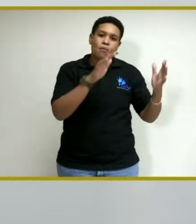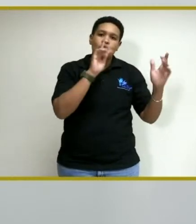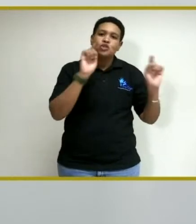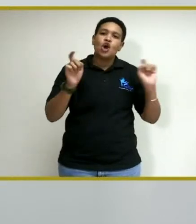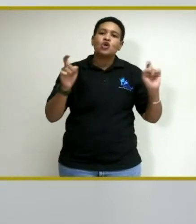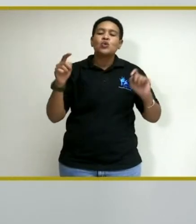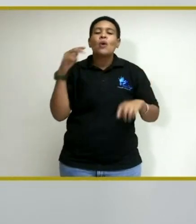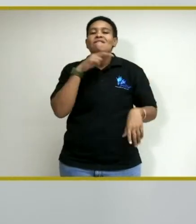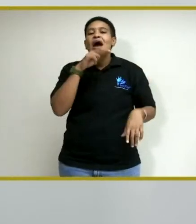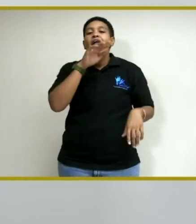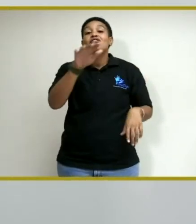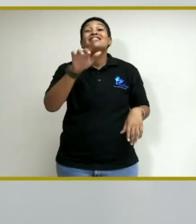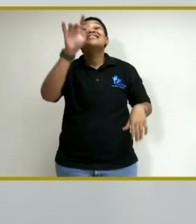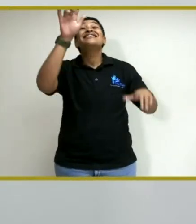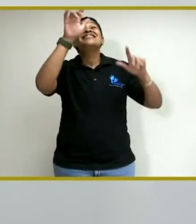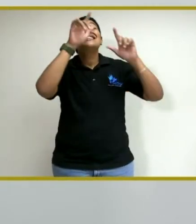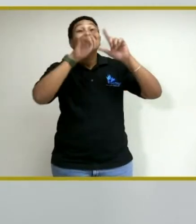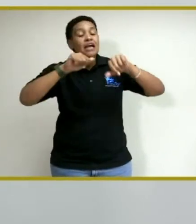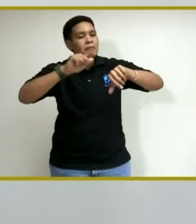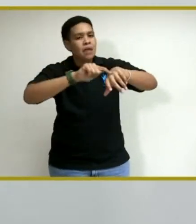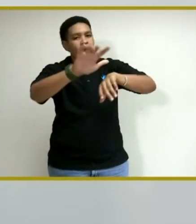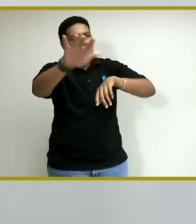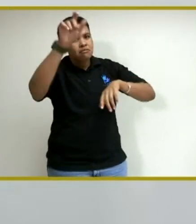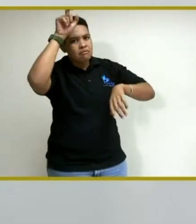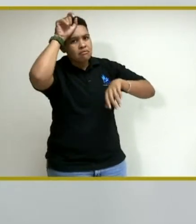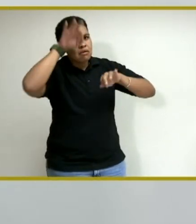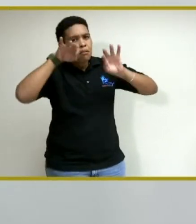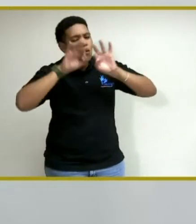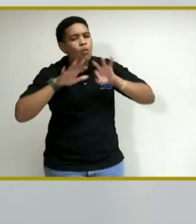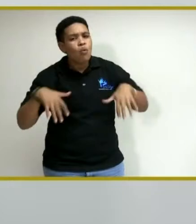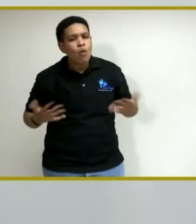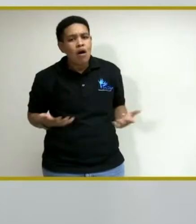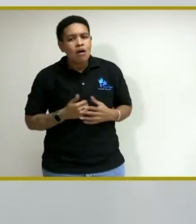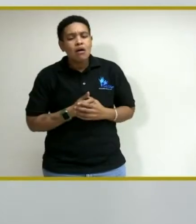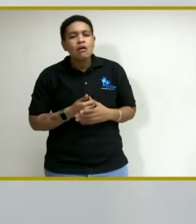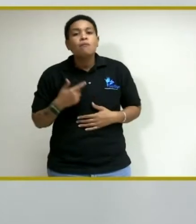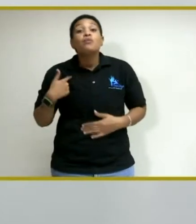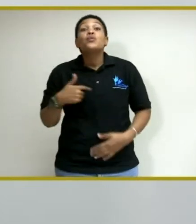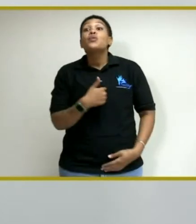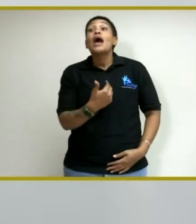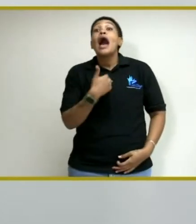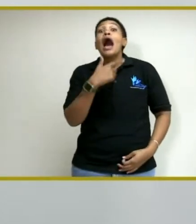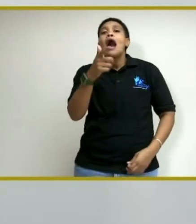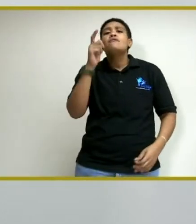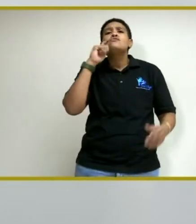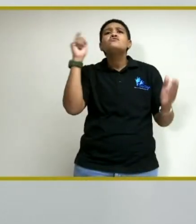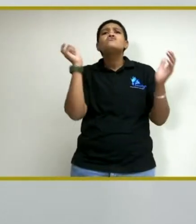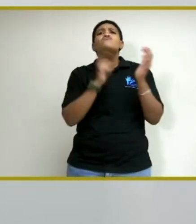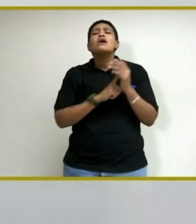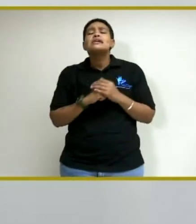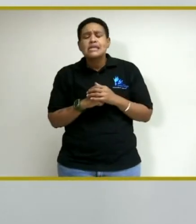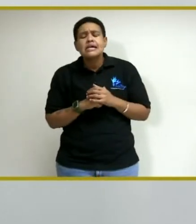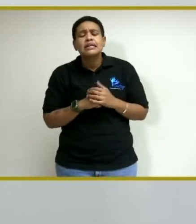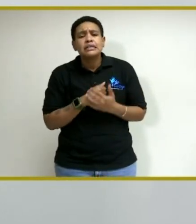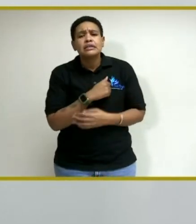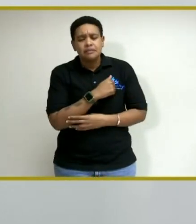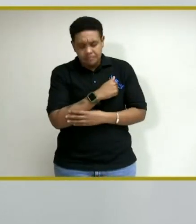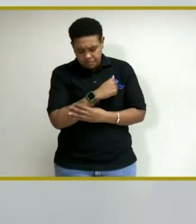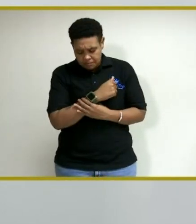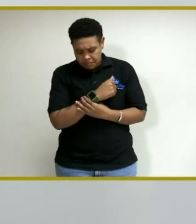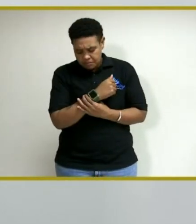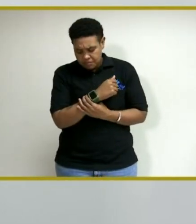virus. But at the same time, very importantly, we have to recognize and